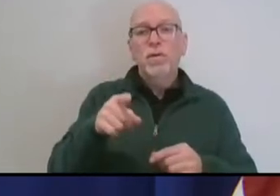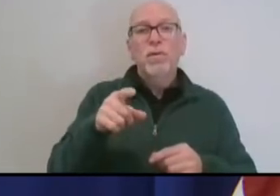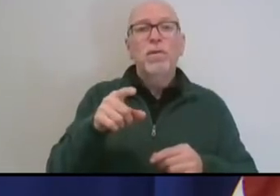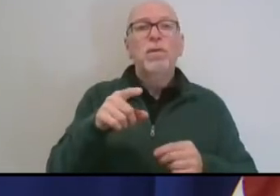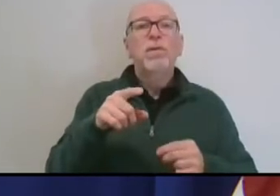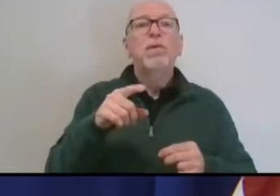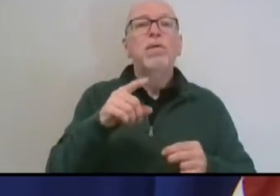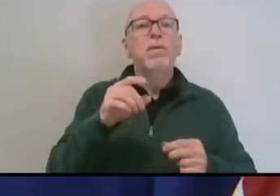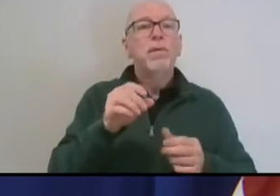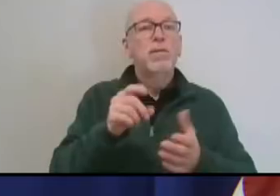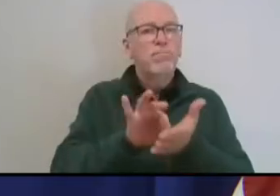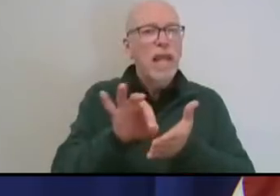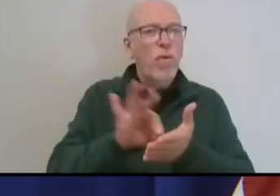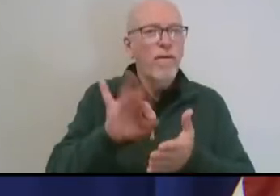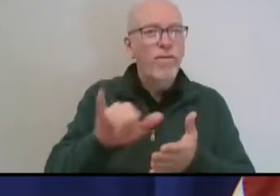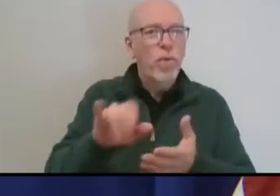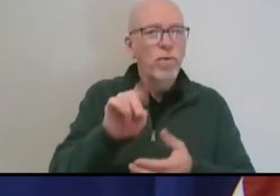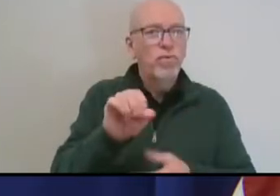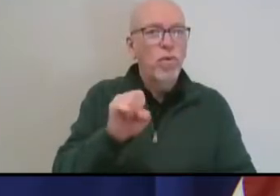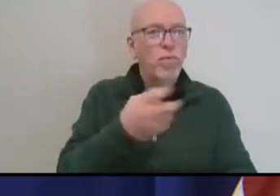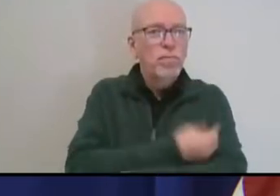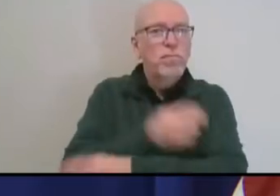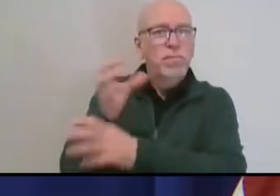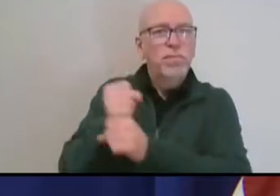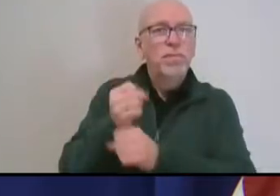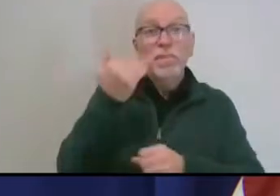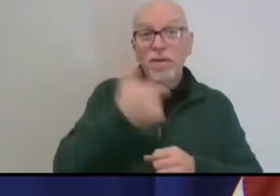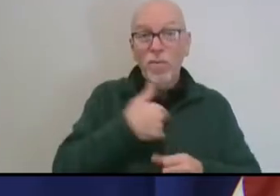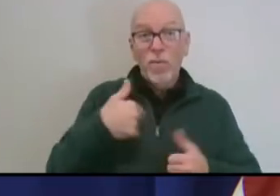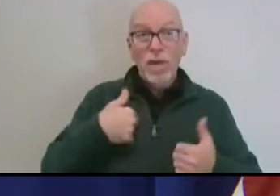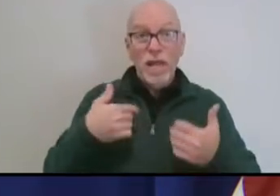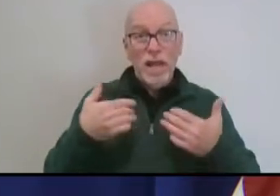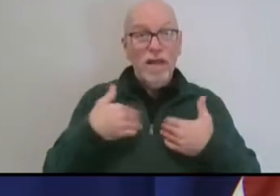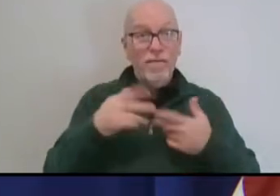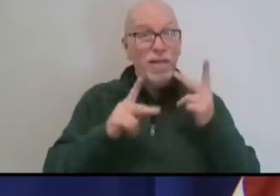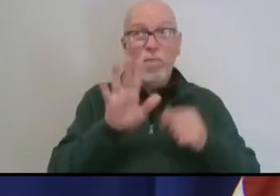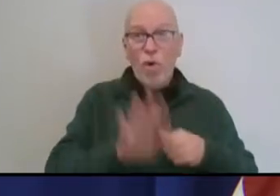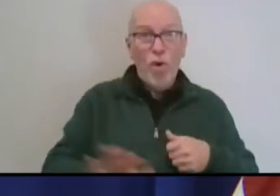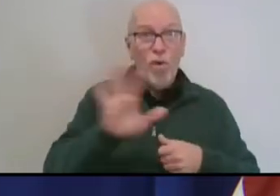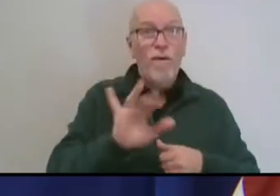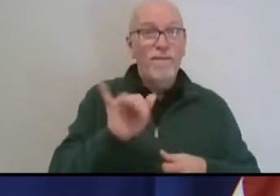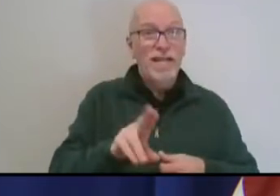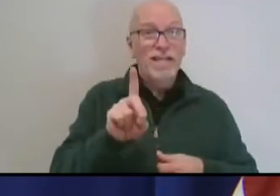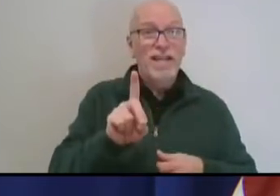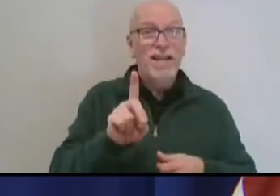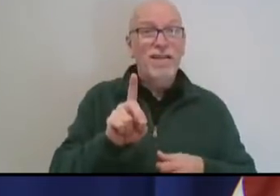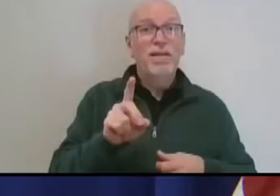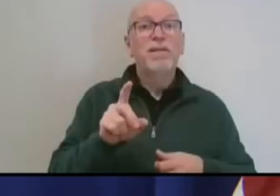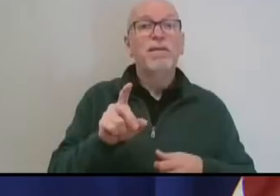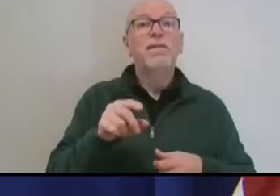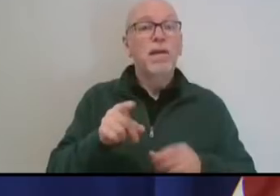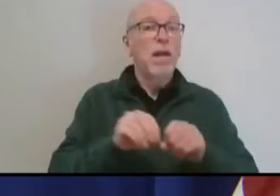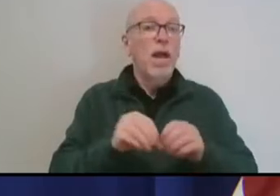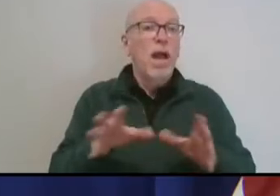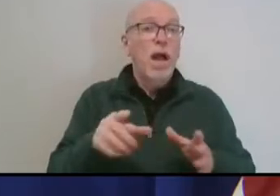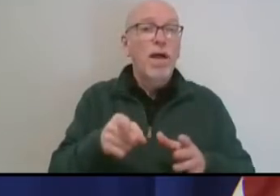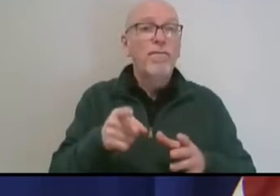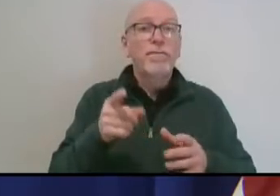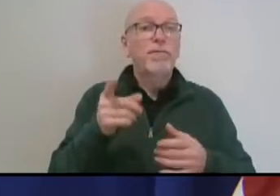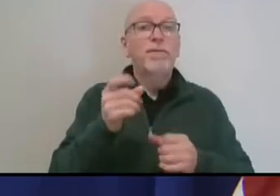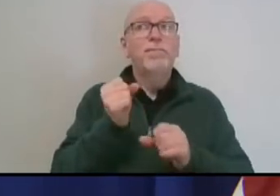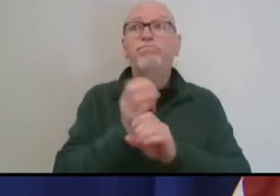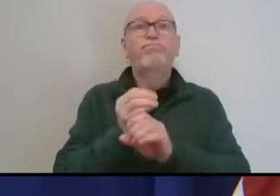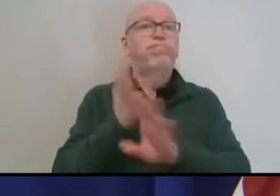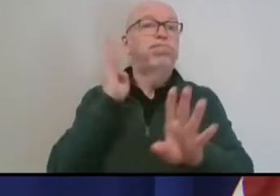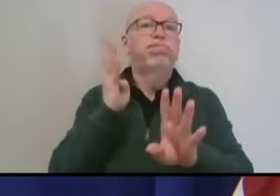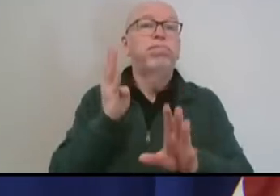those doses. Because we've got folks all over the state of Indiana that are obviously lining up and